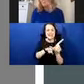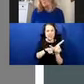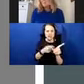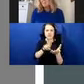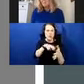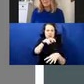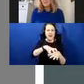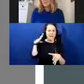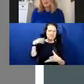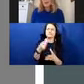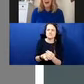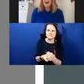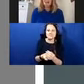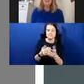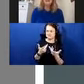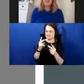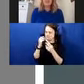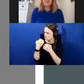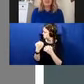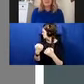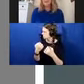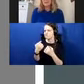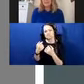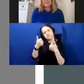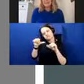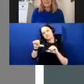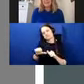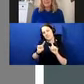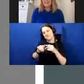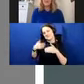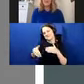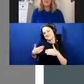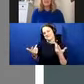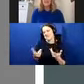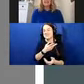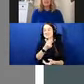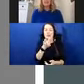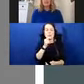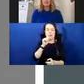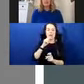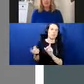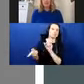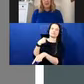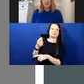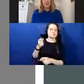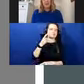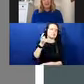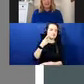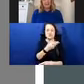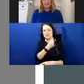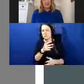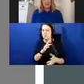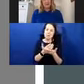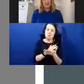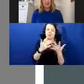You know, some people might think there's a very swift answer to that, but we're going to spend the next two hours discussing with some very fine